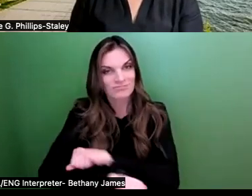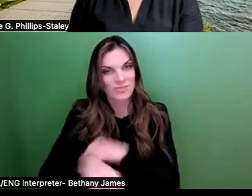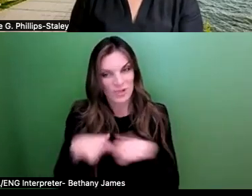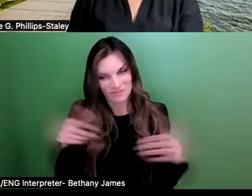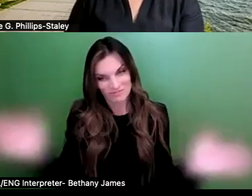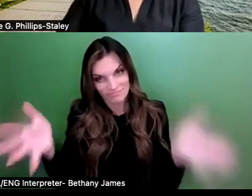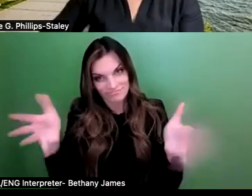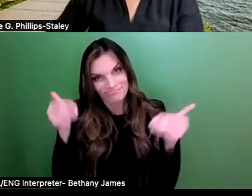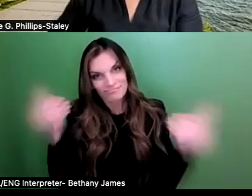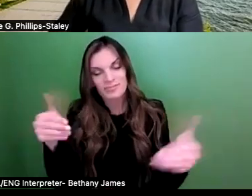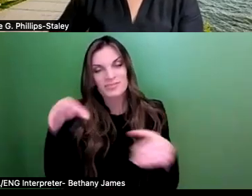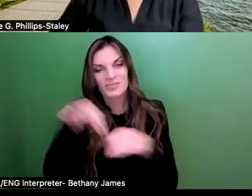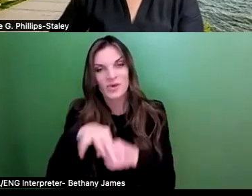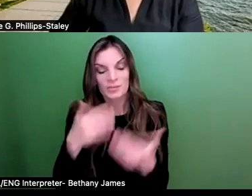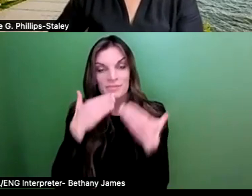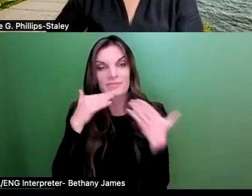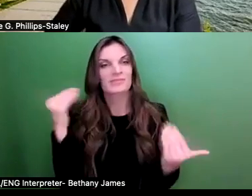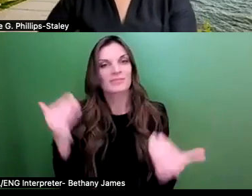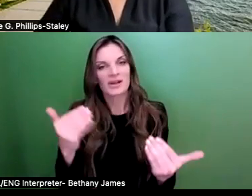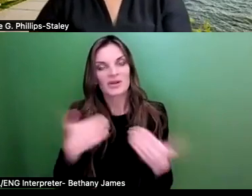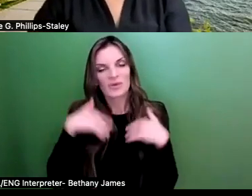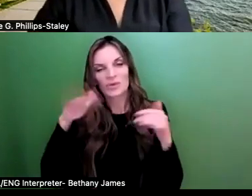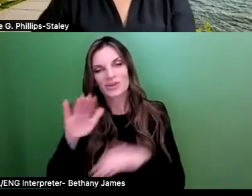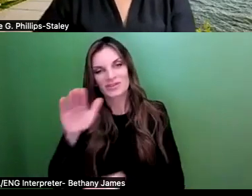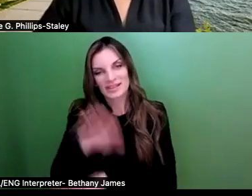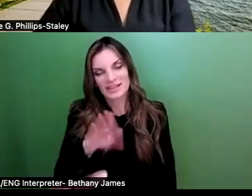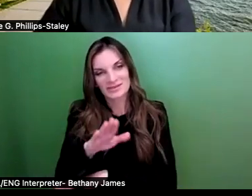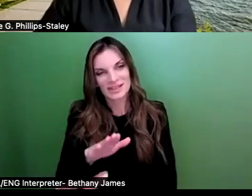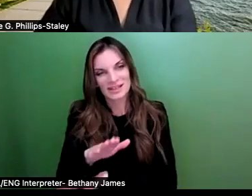vote. Thank you again. Have a wonderful